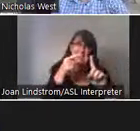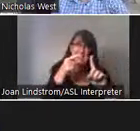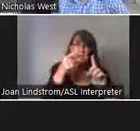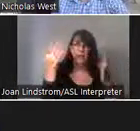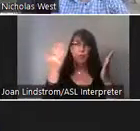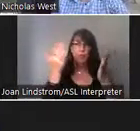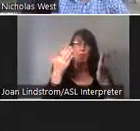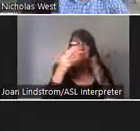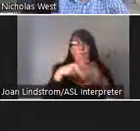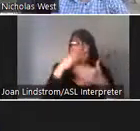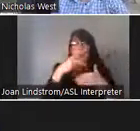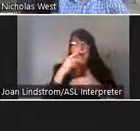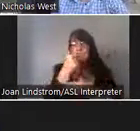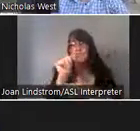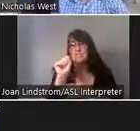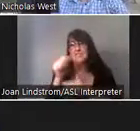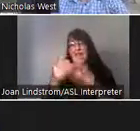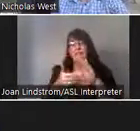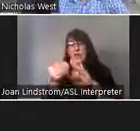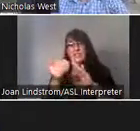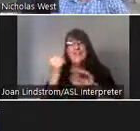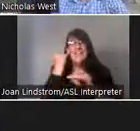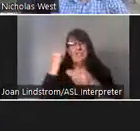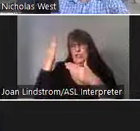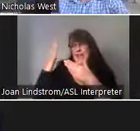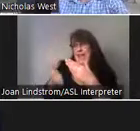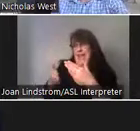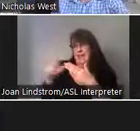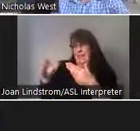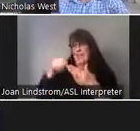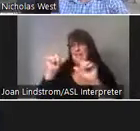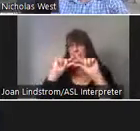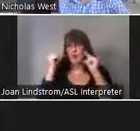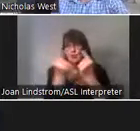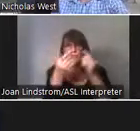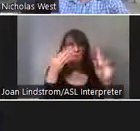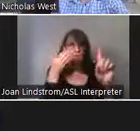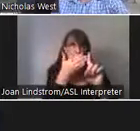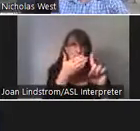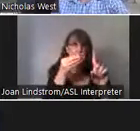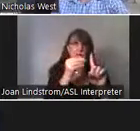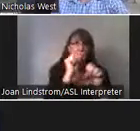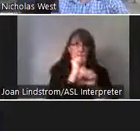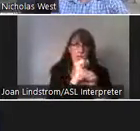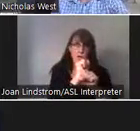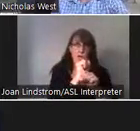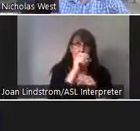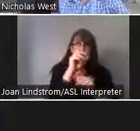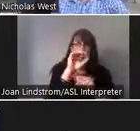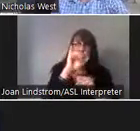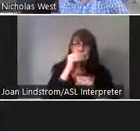runs. At the end, if there's time, I know there's another group that will focus on acquisition of workforce that Jeff Birch is going to